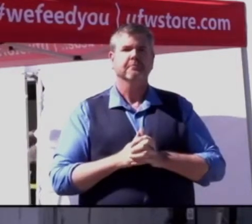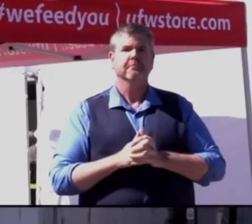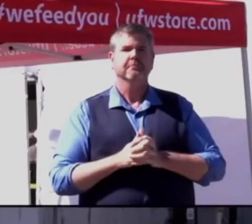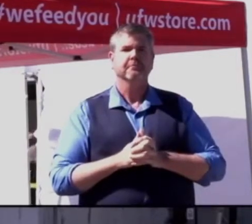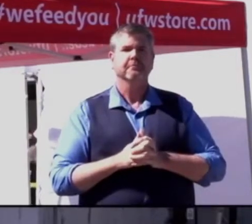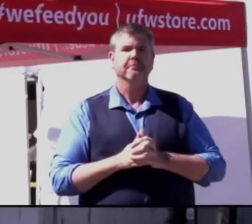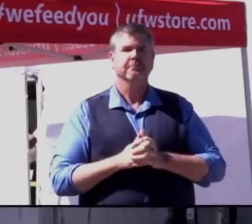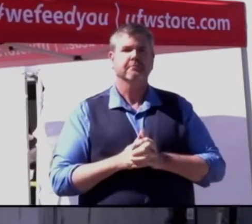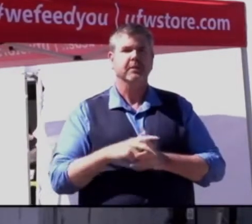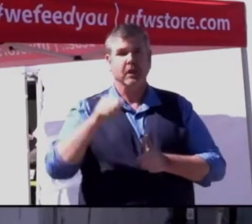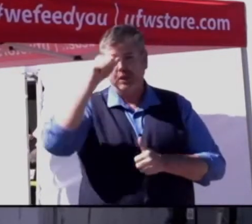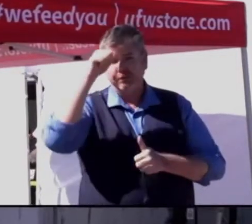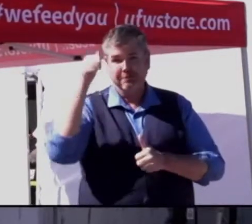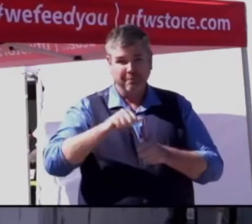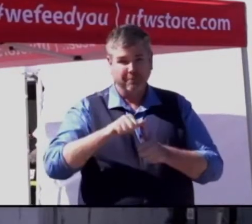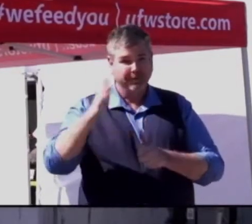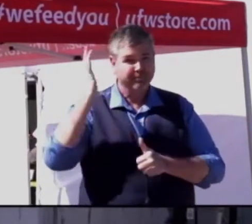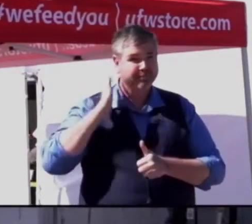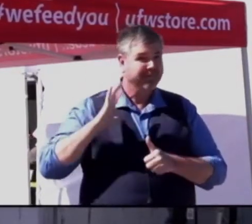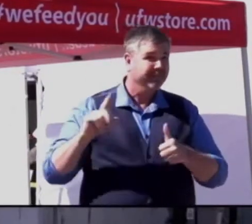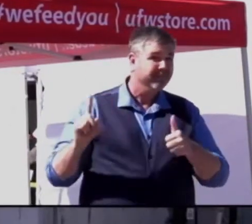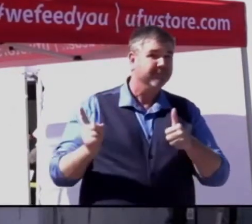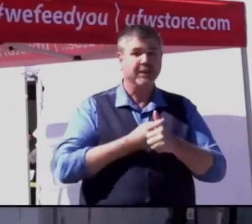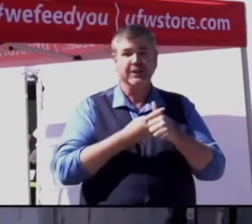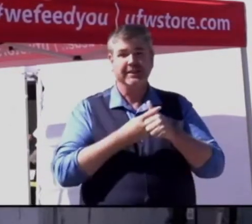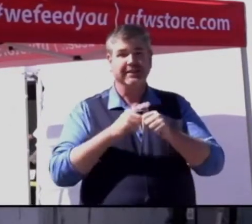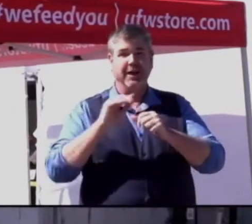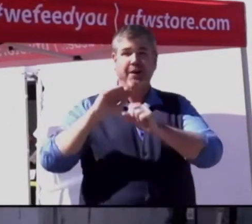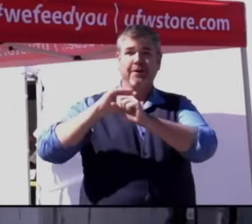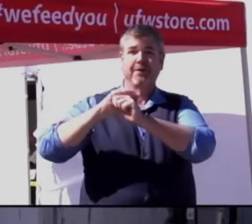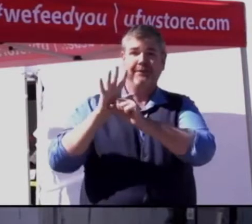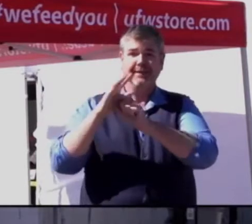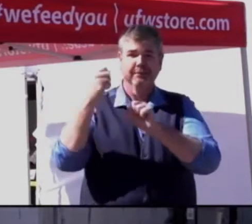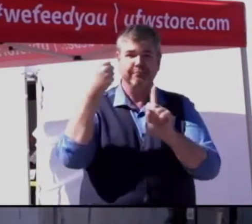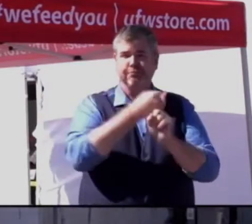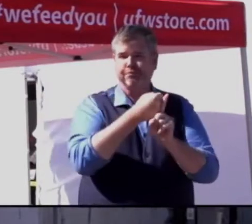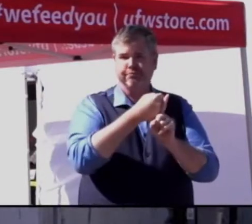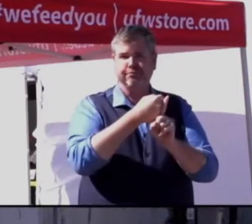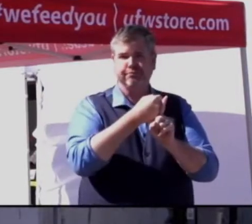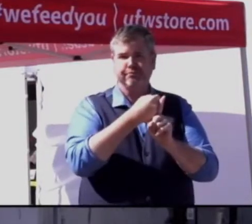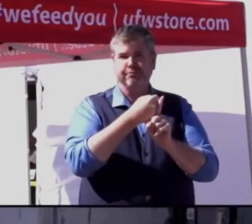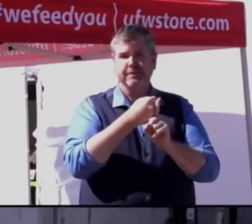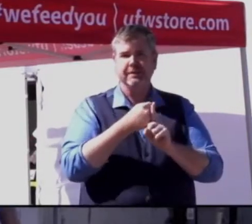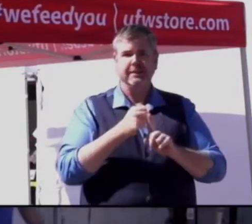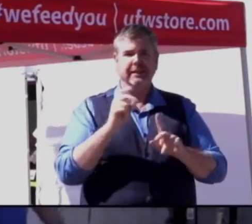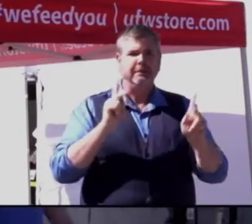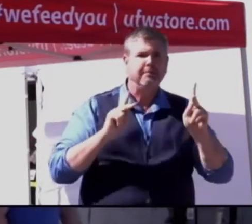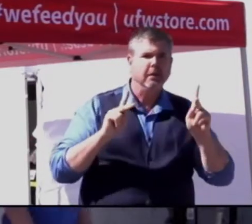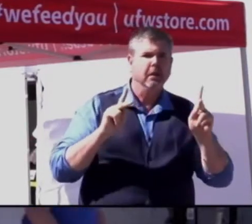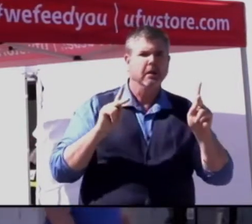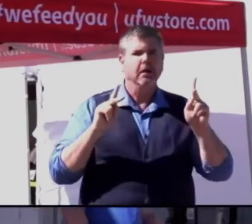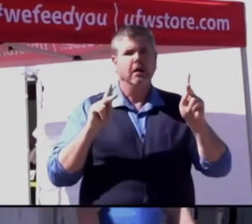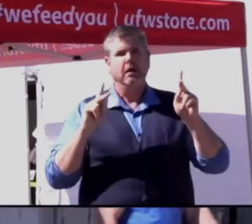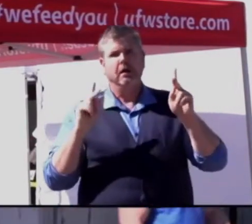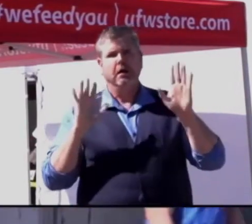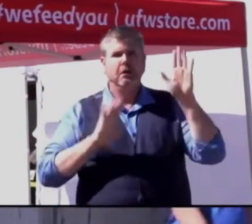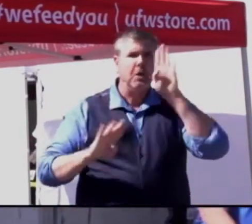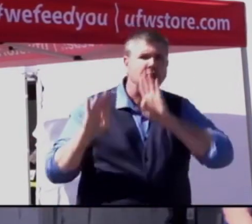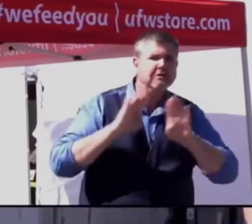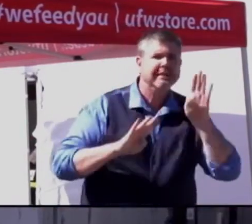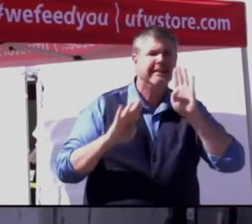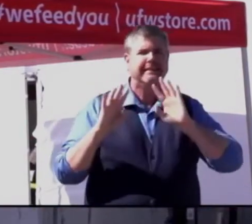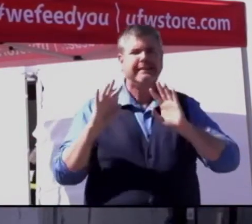COVID-19 very first struck us. And you'll remember that at that time we were worried about shortages of food and access to